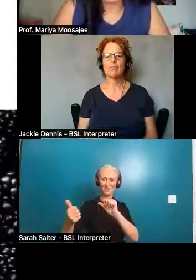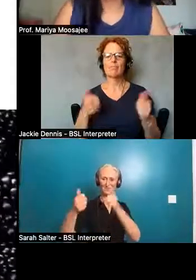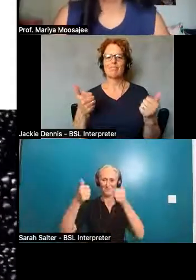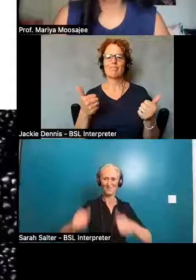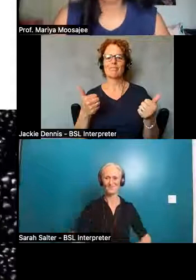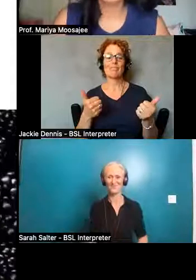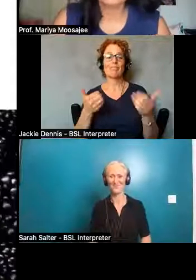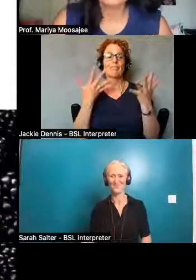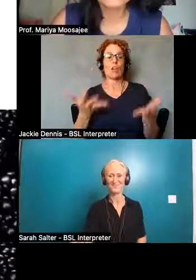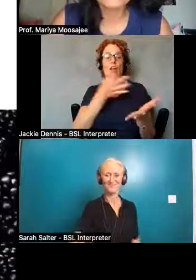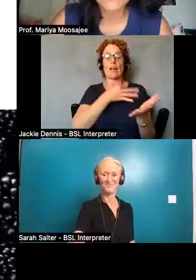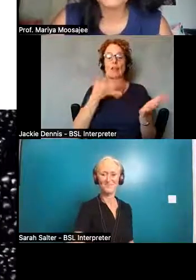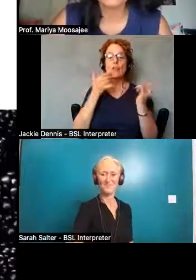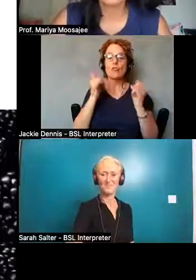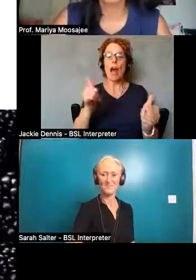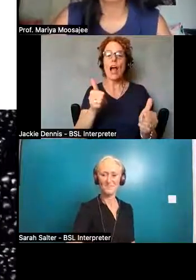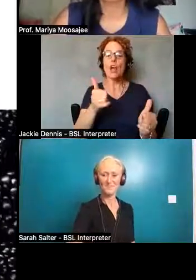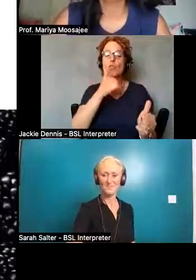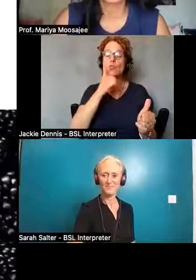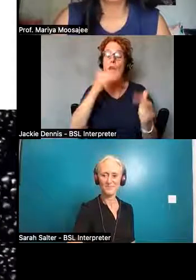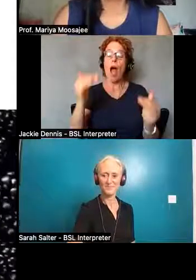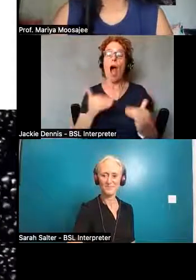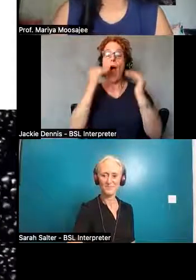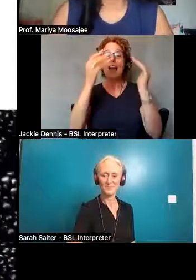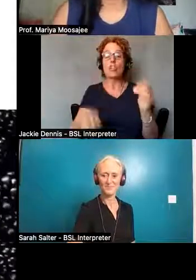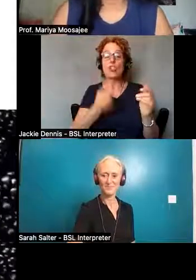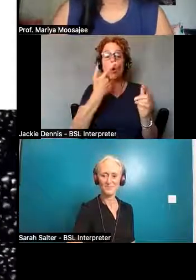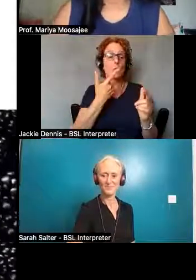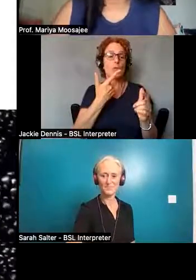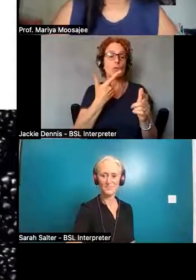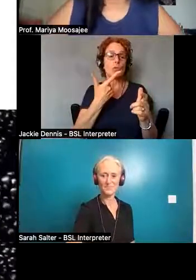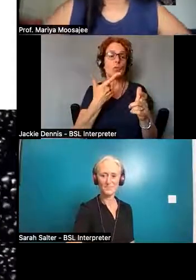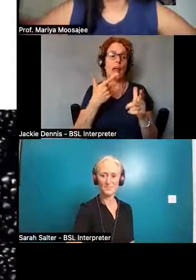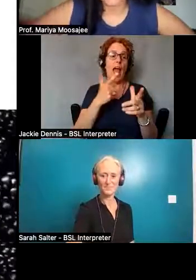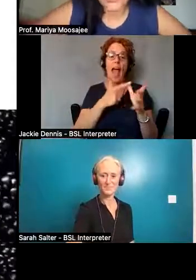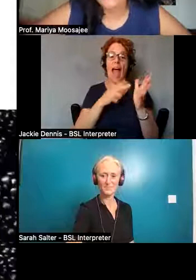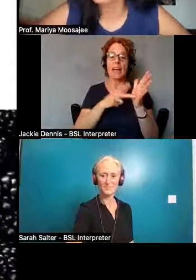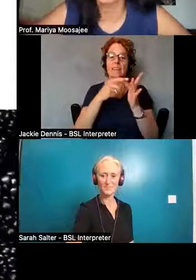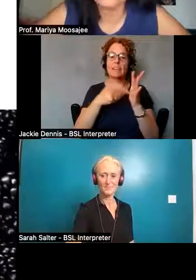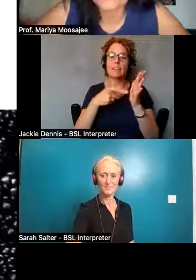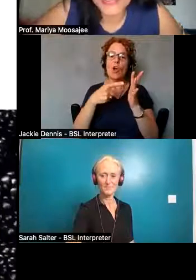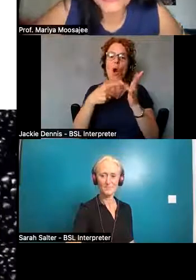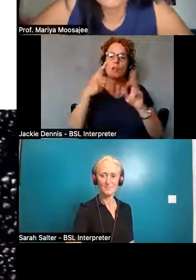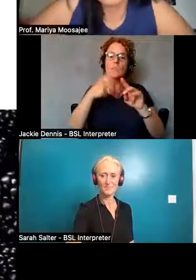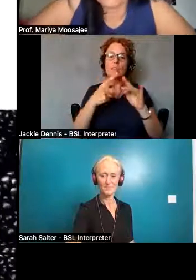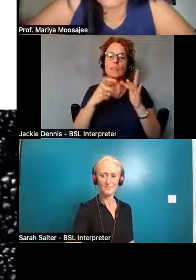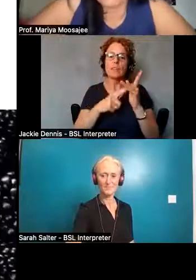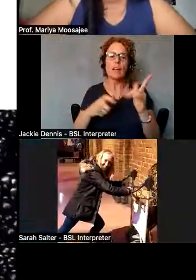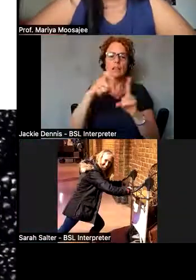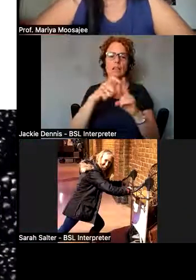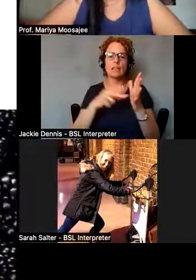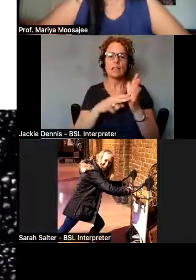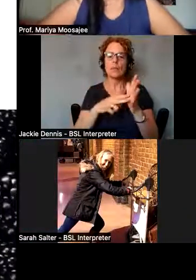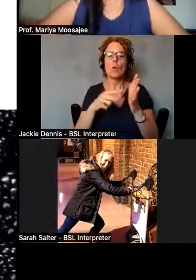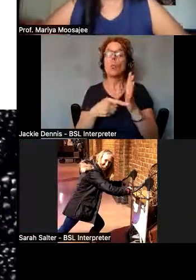clinical trial using a high-dose antioxidant called N-acetylcysteine underway in the US, in Australia for